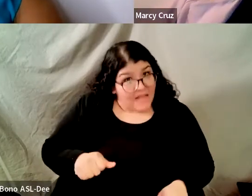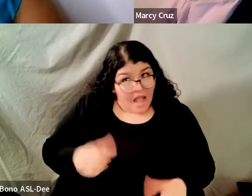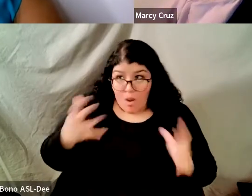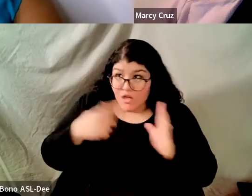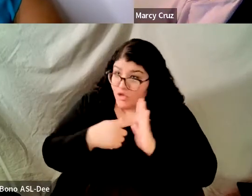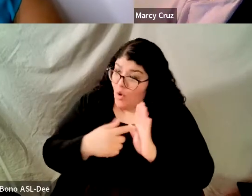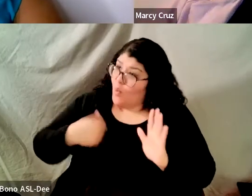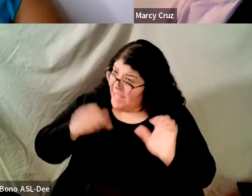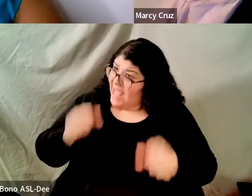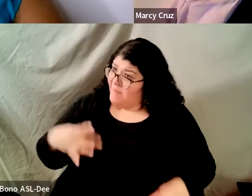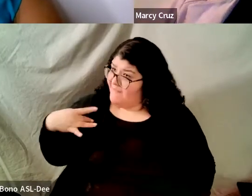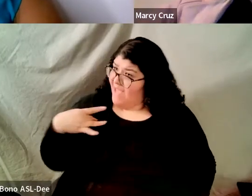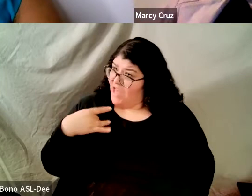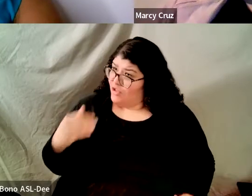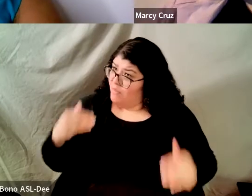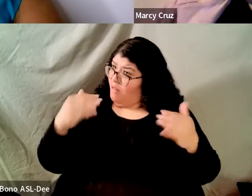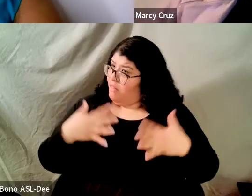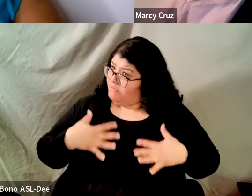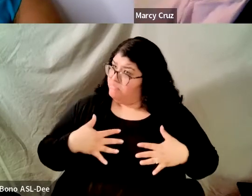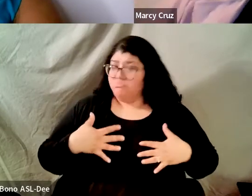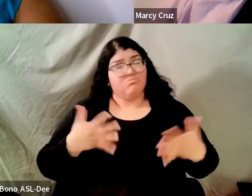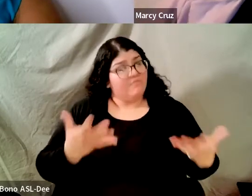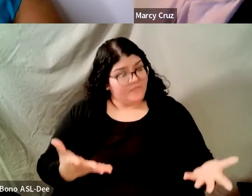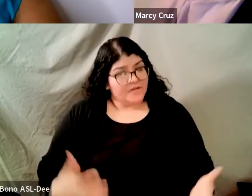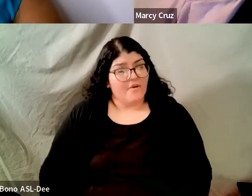And so it's things like that, I try to do.